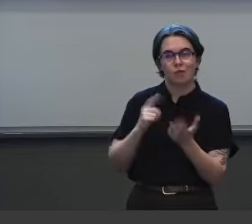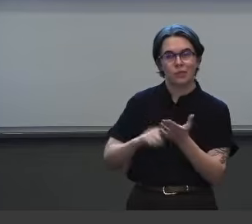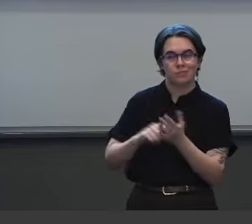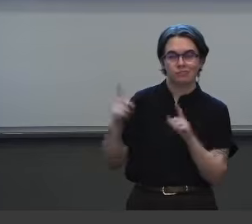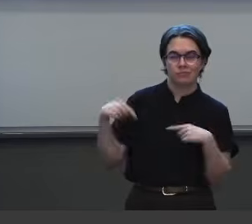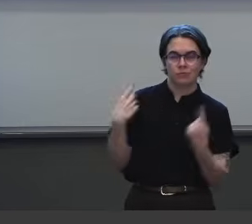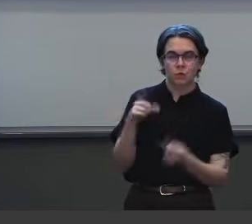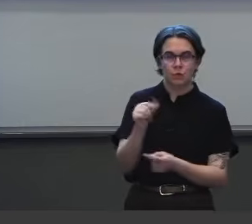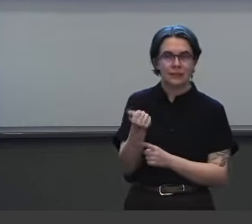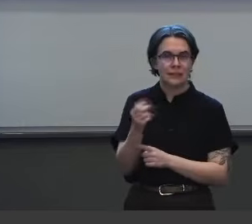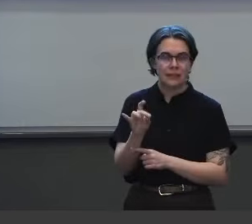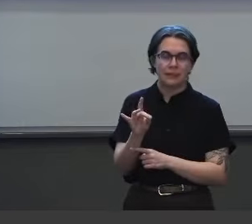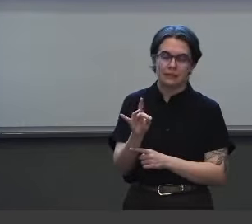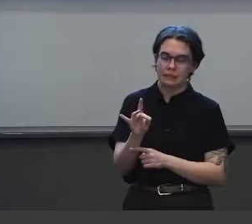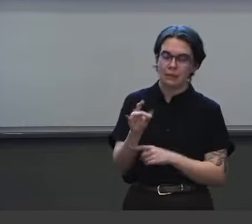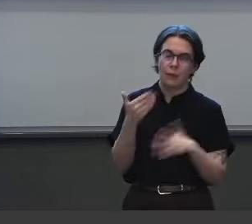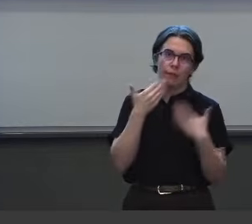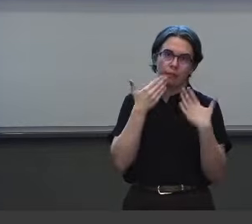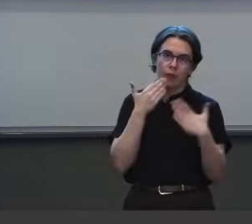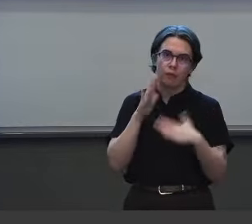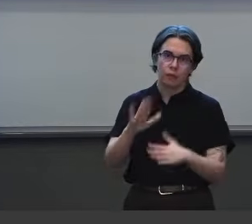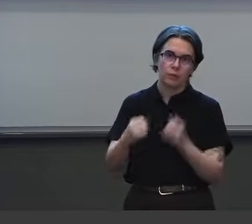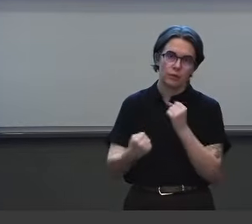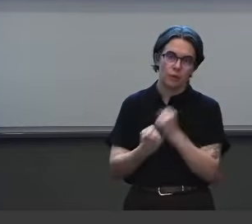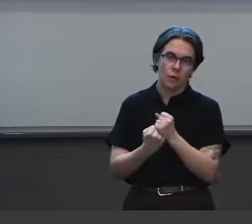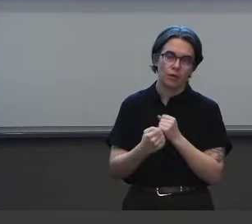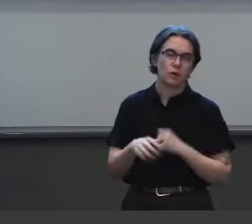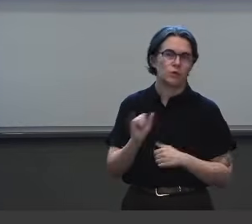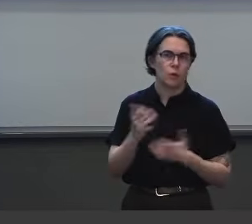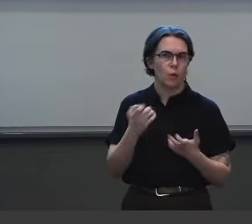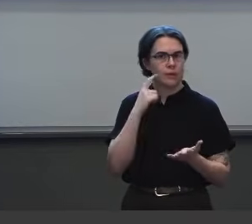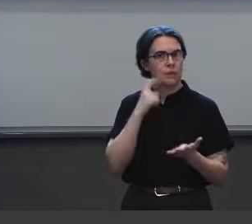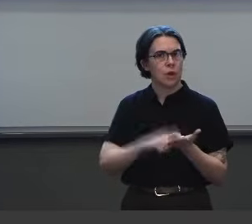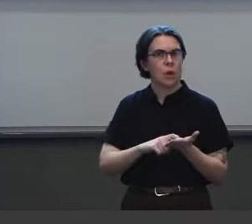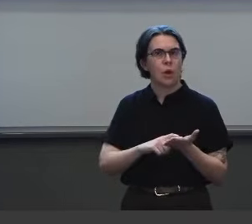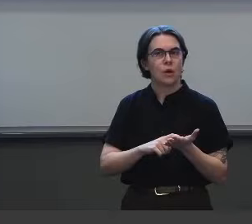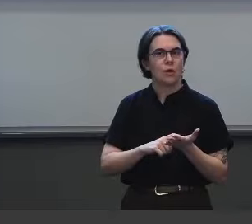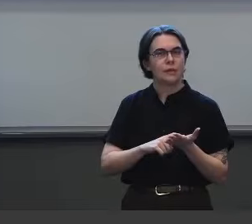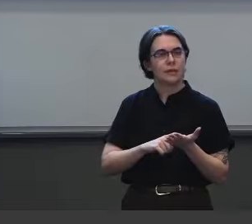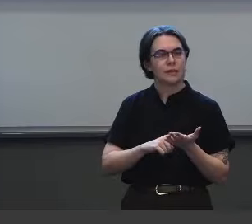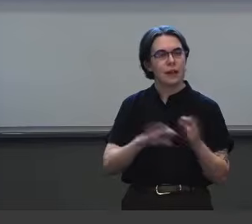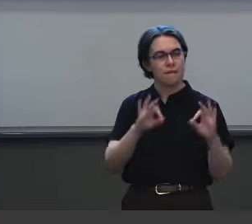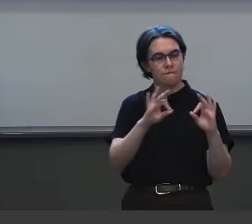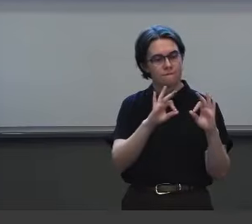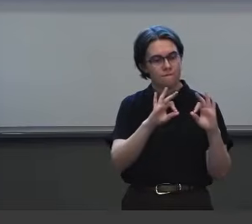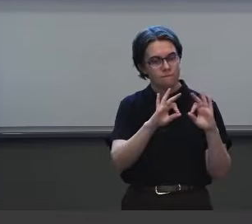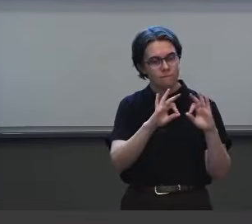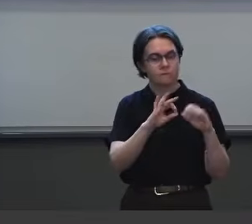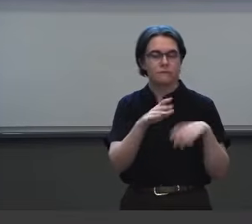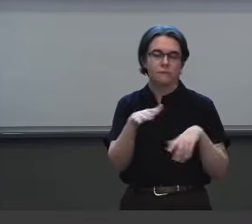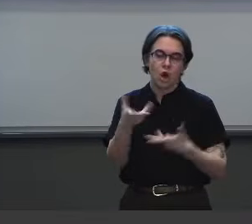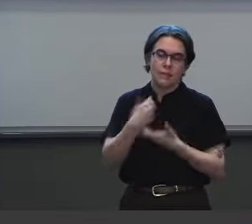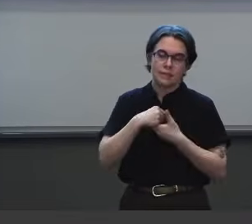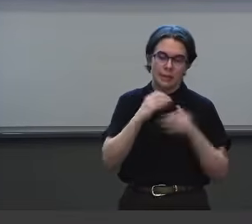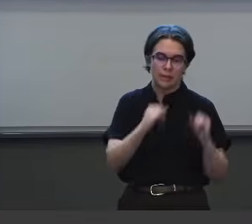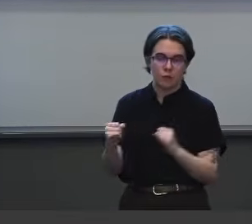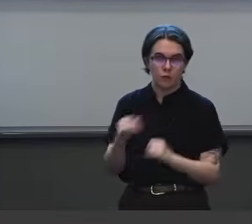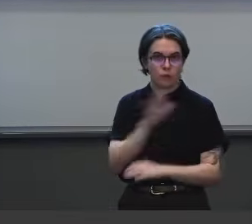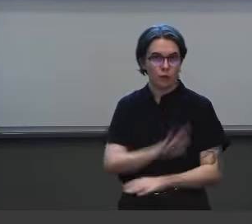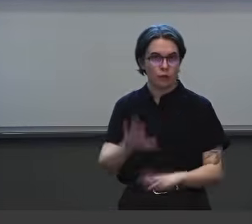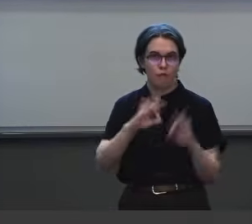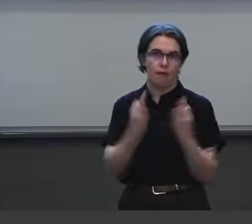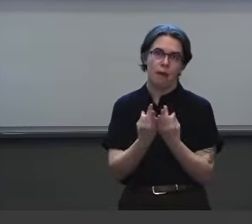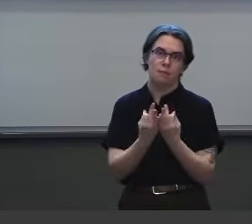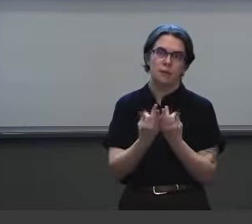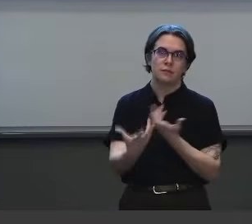also acknowledge the contributions of families and autistic individuals with lived experience for participating